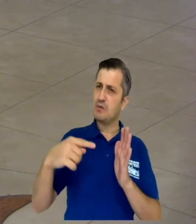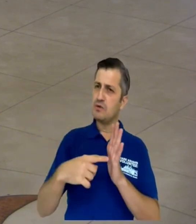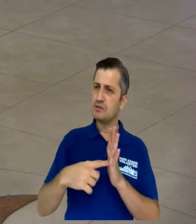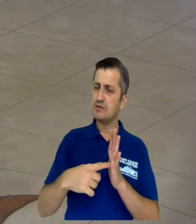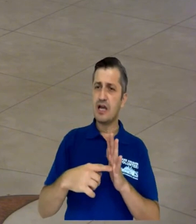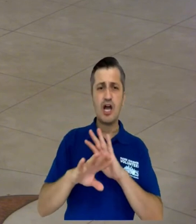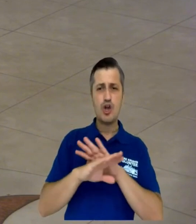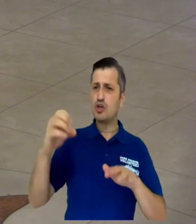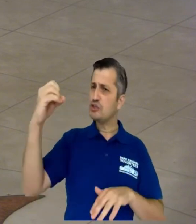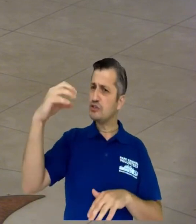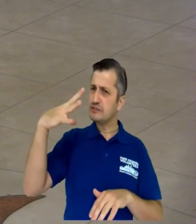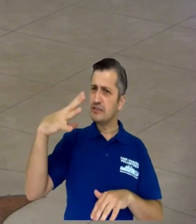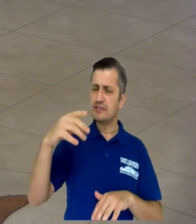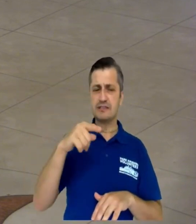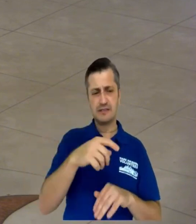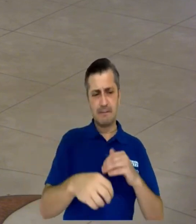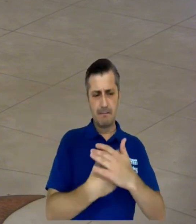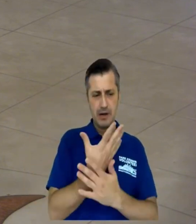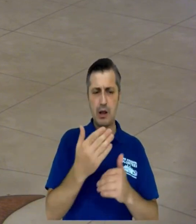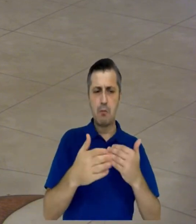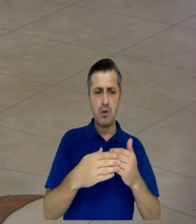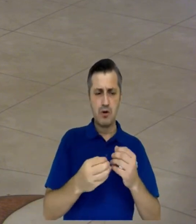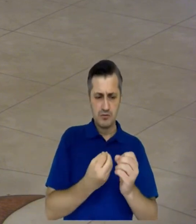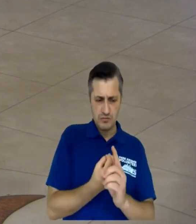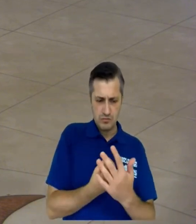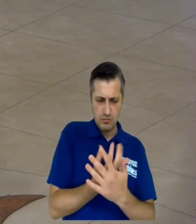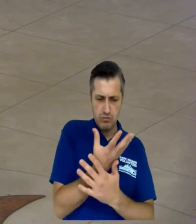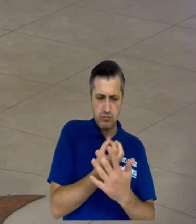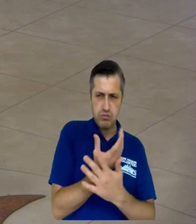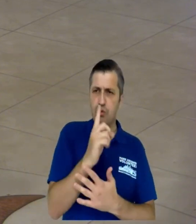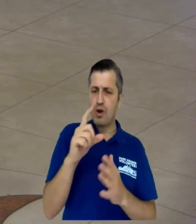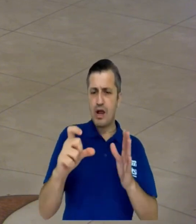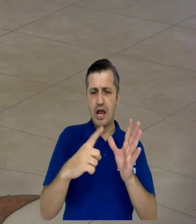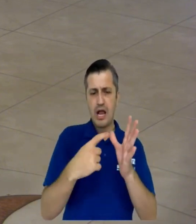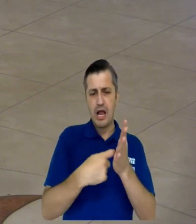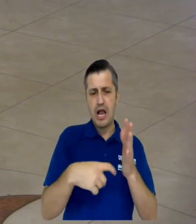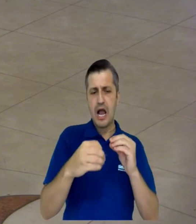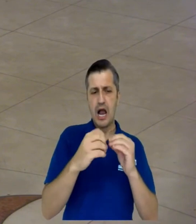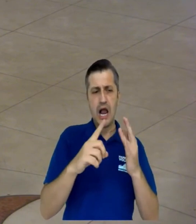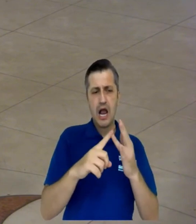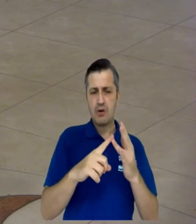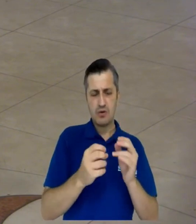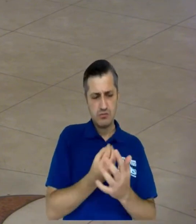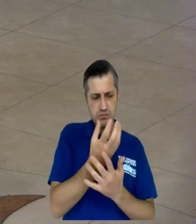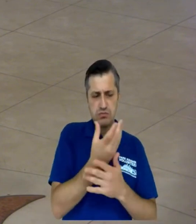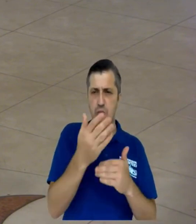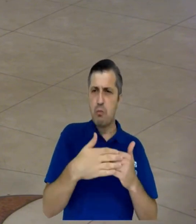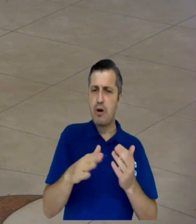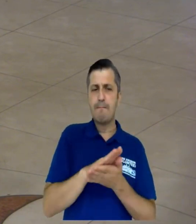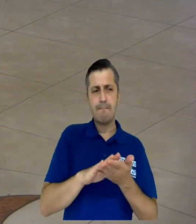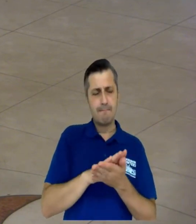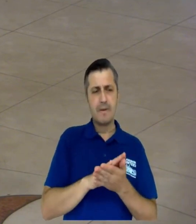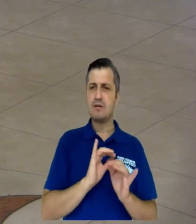And Prabhupada describes that the unintelligent people, they simply cannot understand how these things are taking